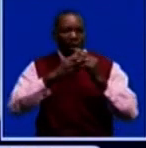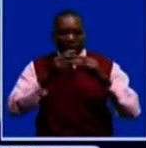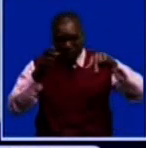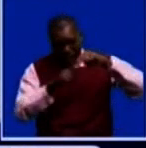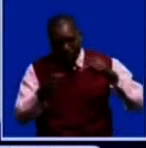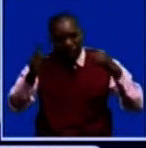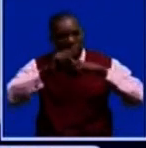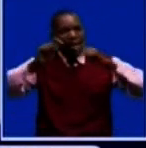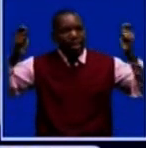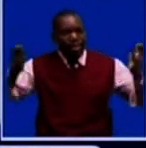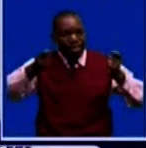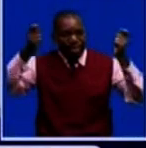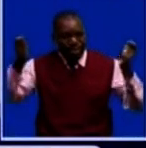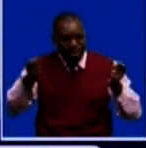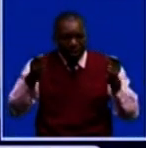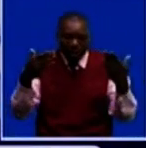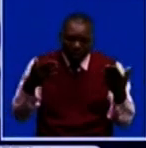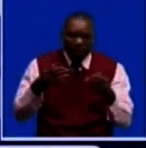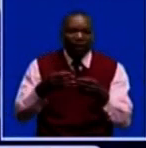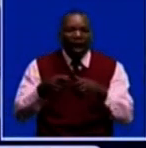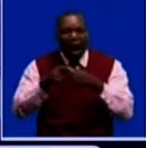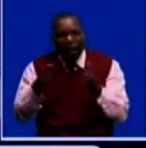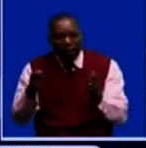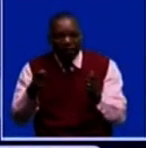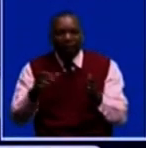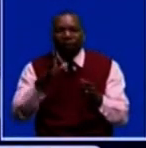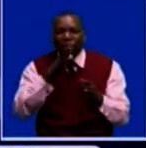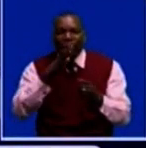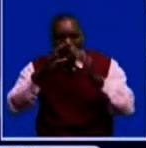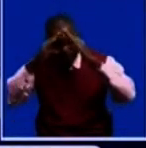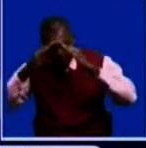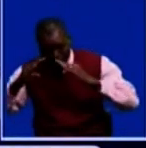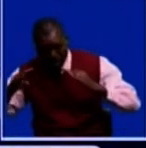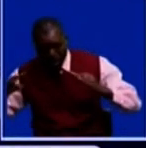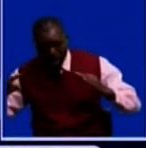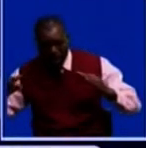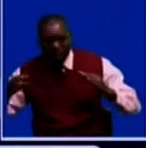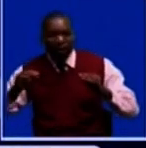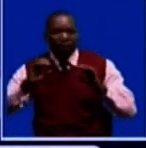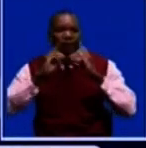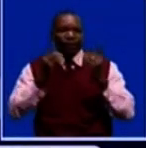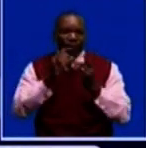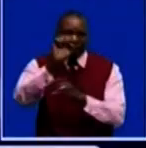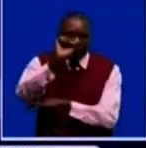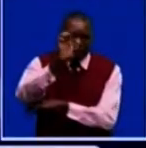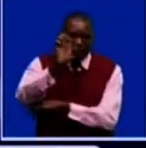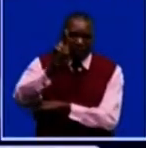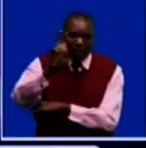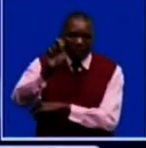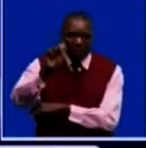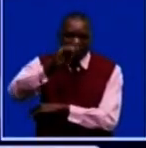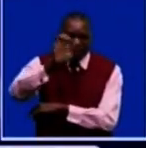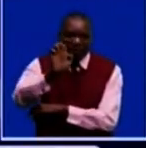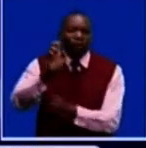Day commemorations and commissioning of the Mother's Shelter in Serenje District today. Etambuyu Katota is in Serenje and